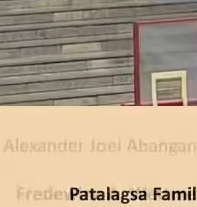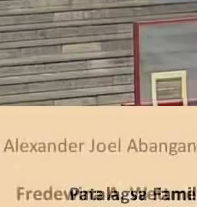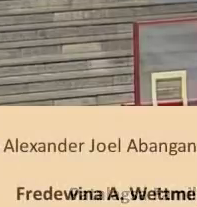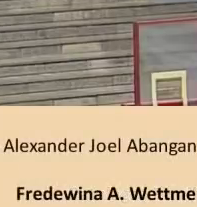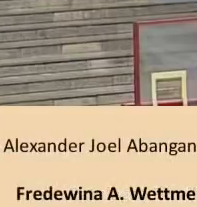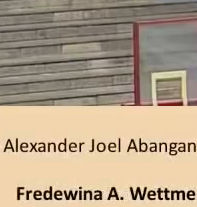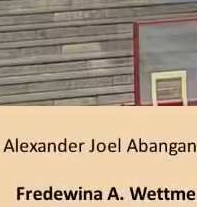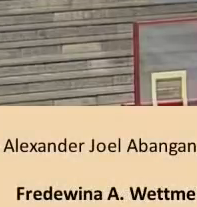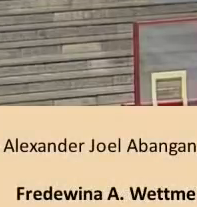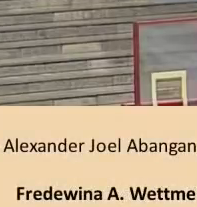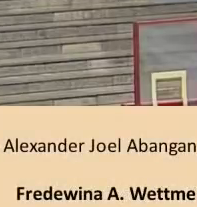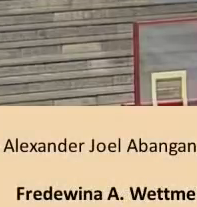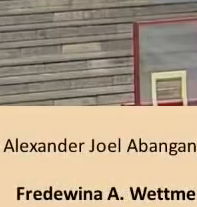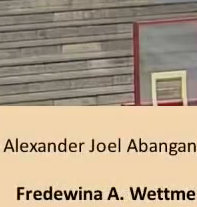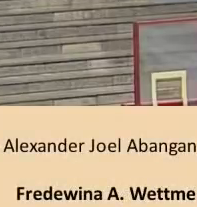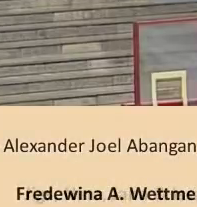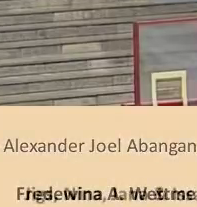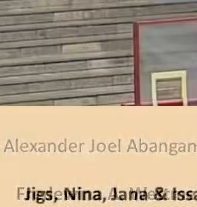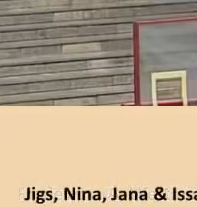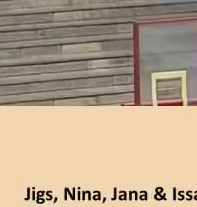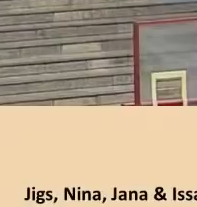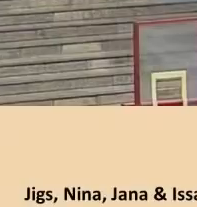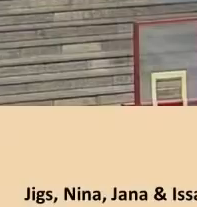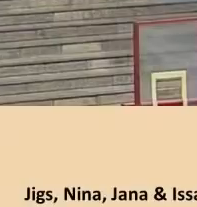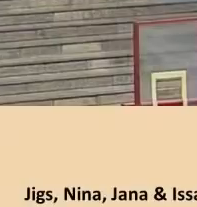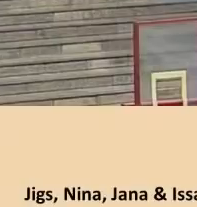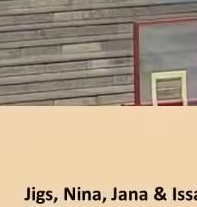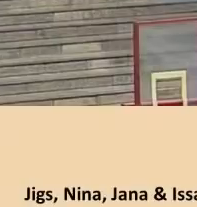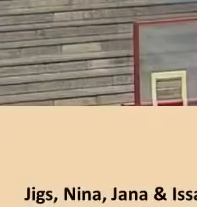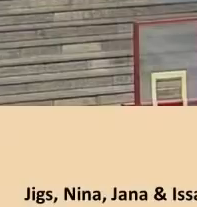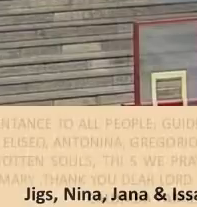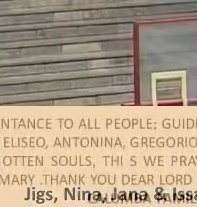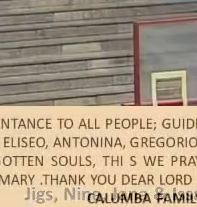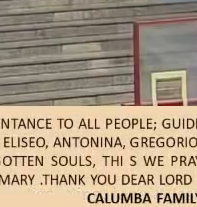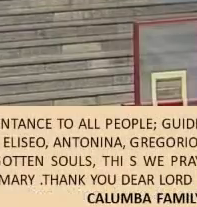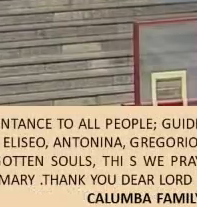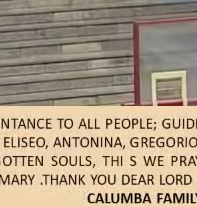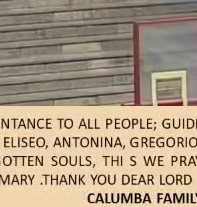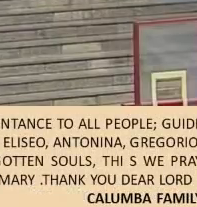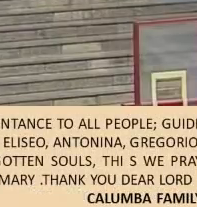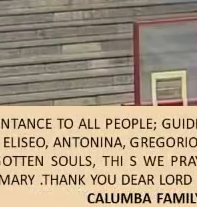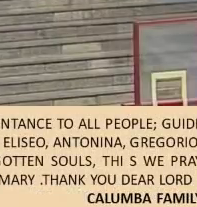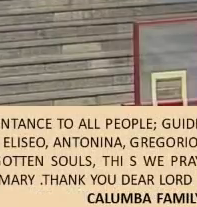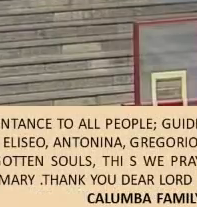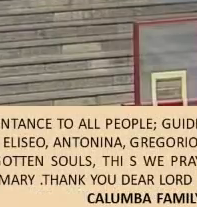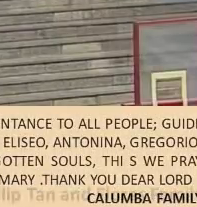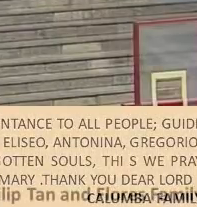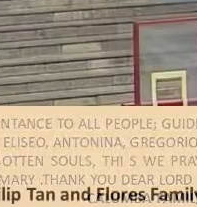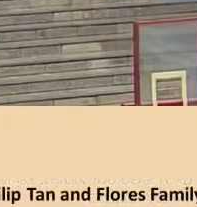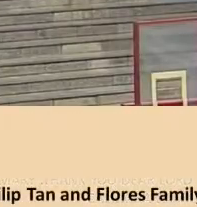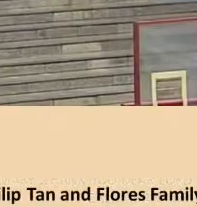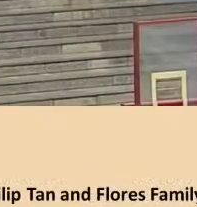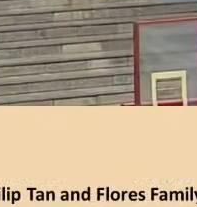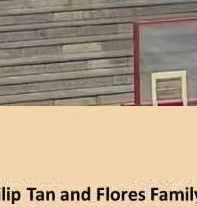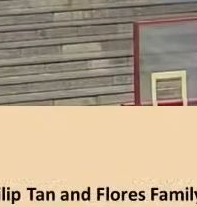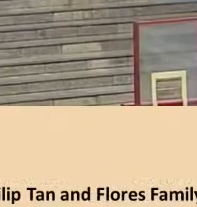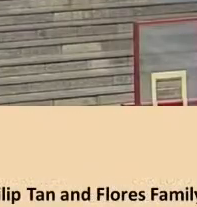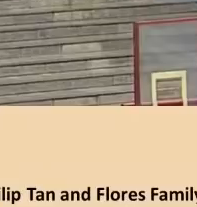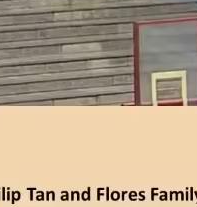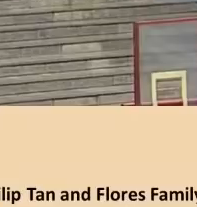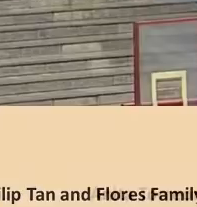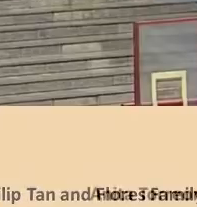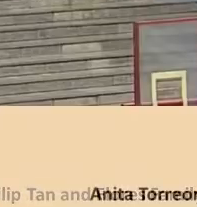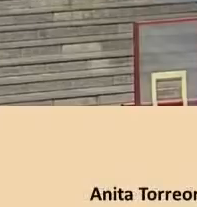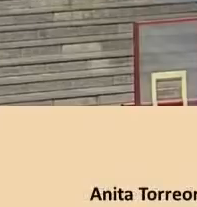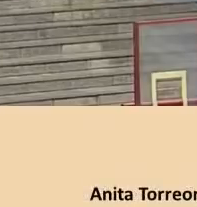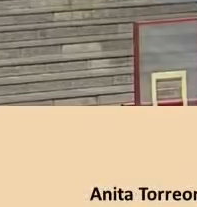footsteps on the way of peace. Our Father, who art in heaven, hallowed be thy name. Thy kingdom come, thy will be done